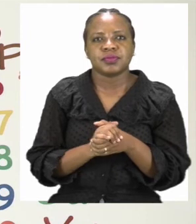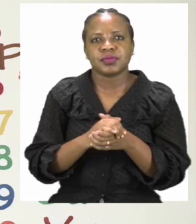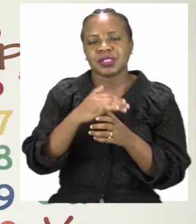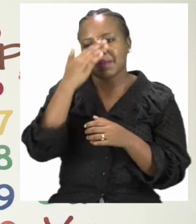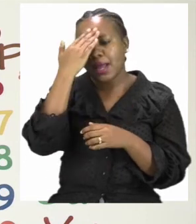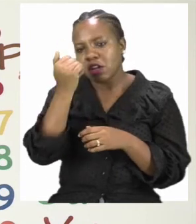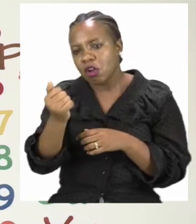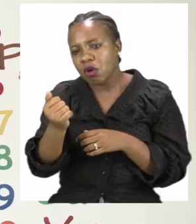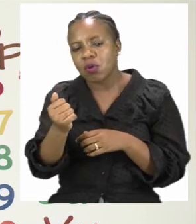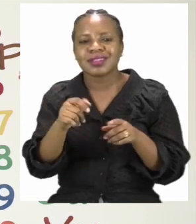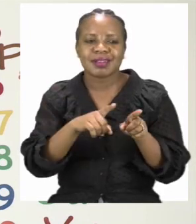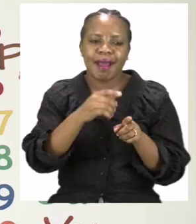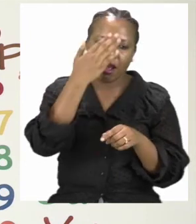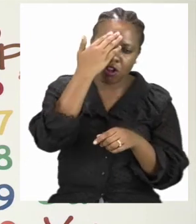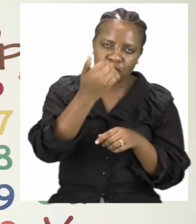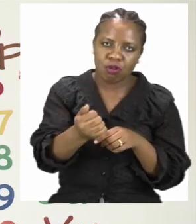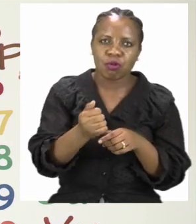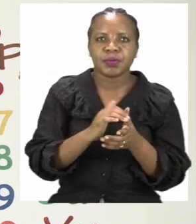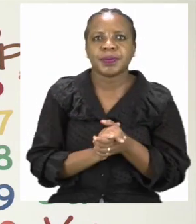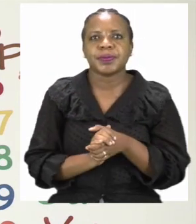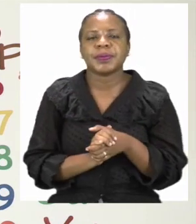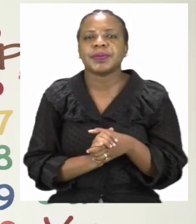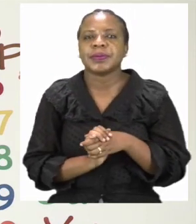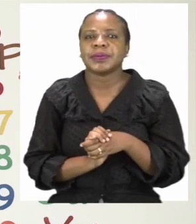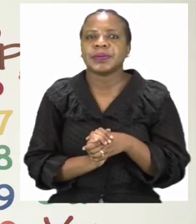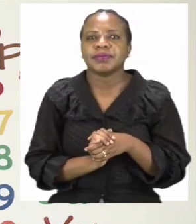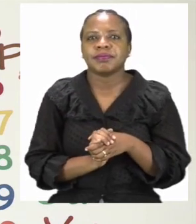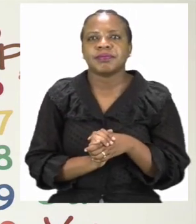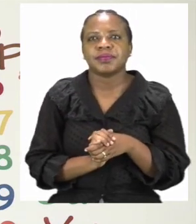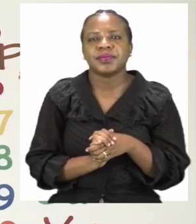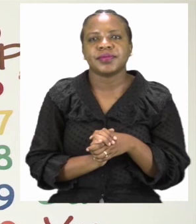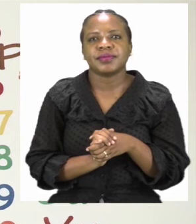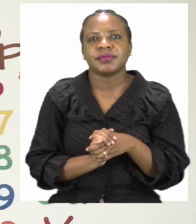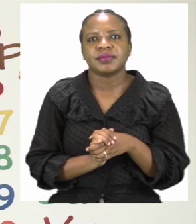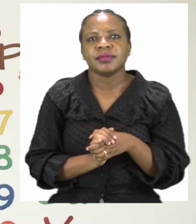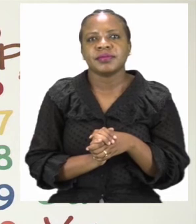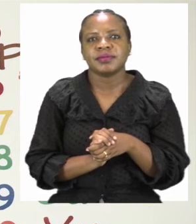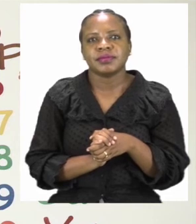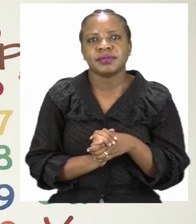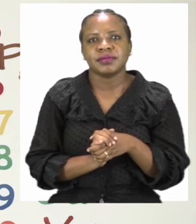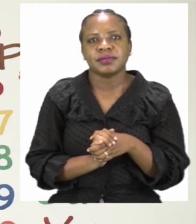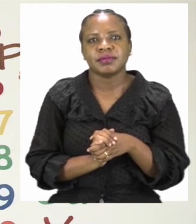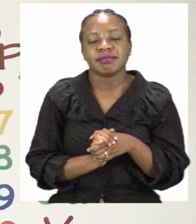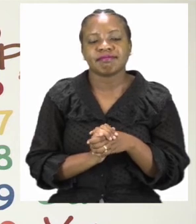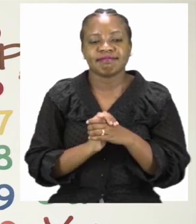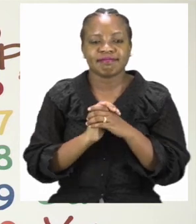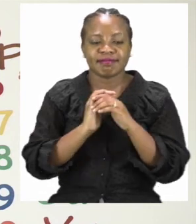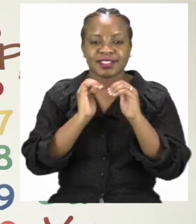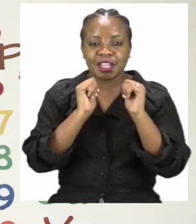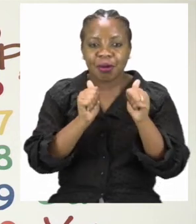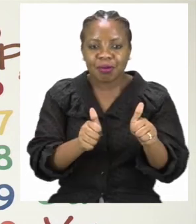speech bubble and see what they are saying. The next speech bubble is saying, good